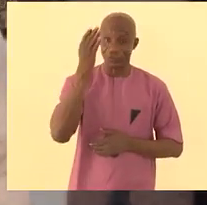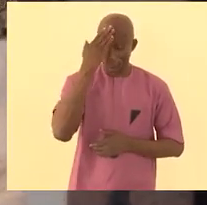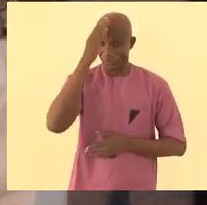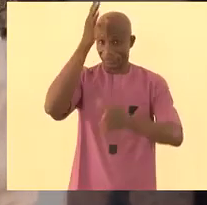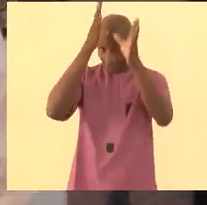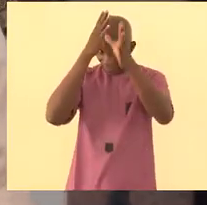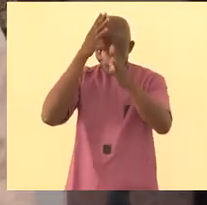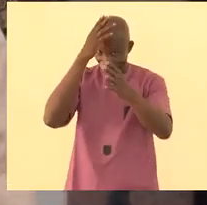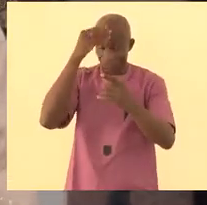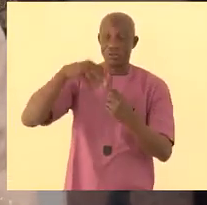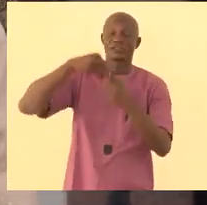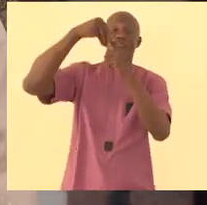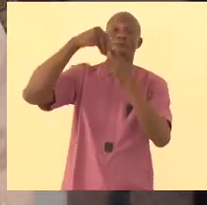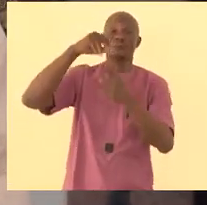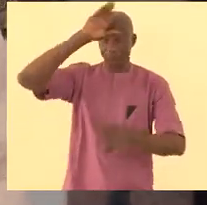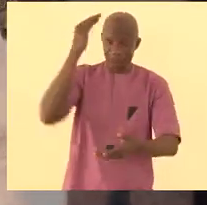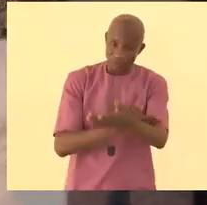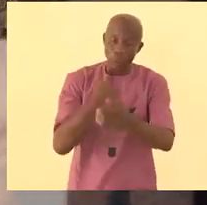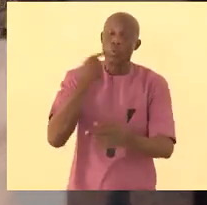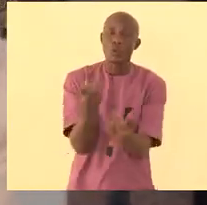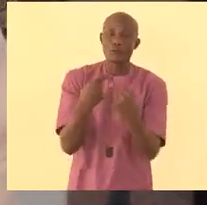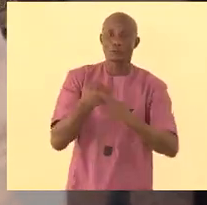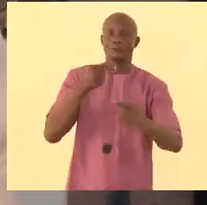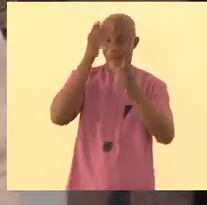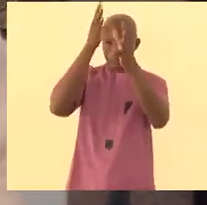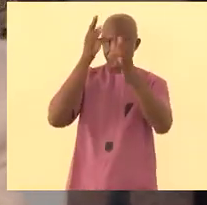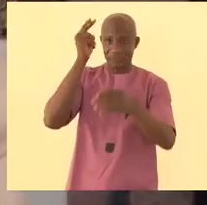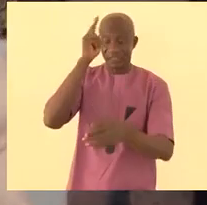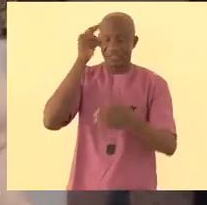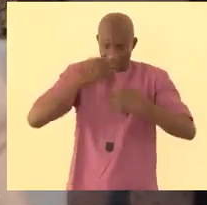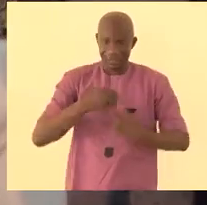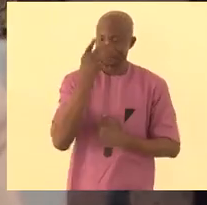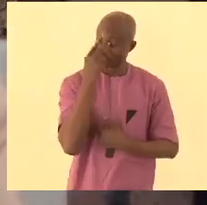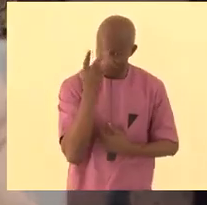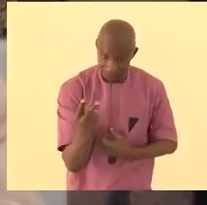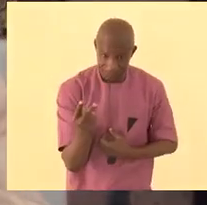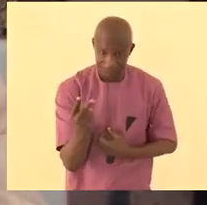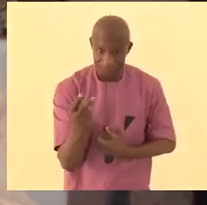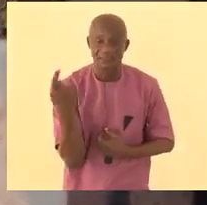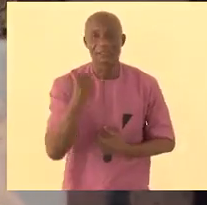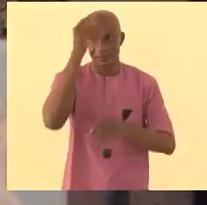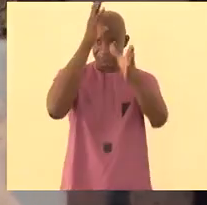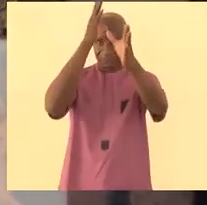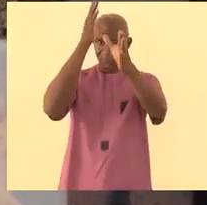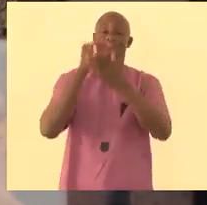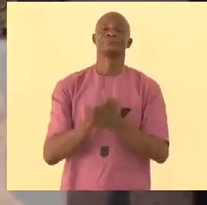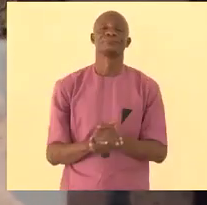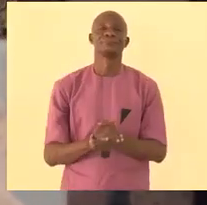Father except the Son, who comes from the Father. He has seen the